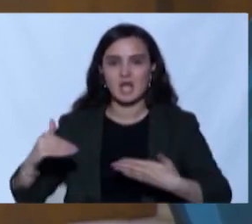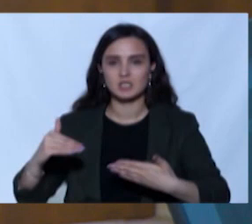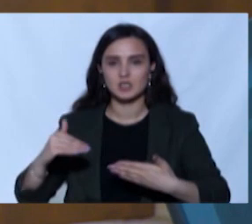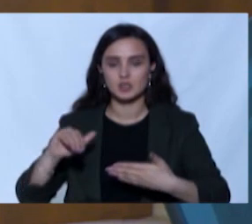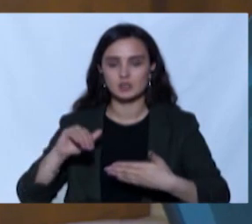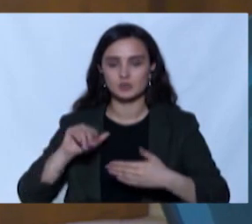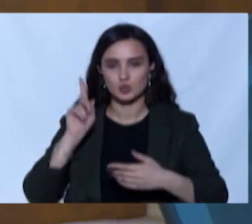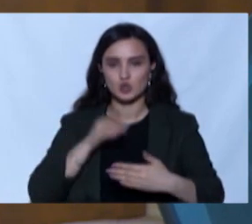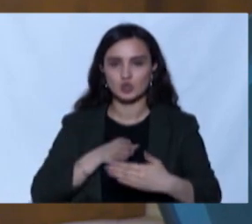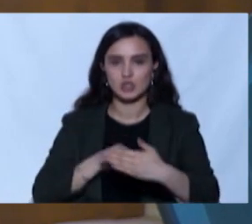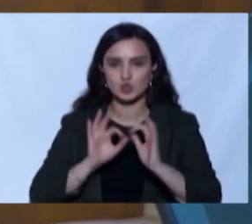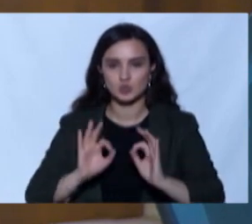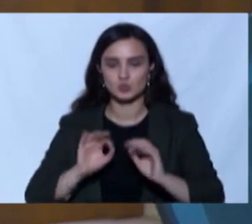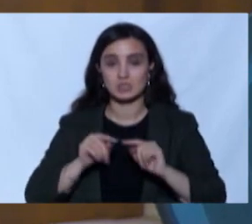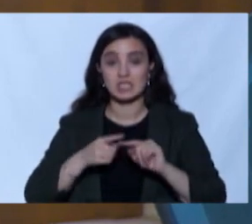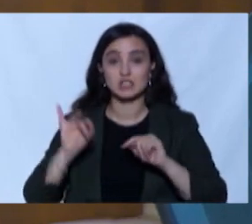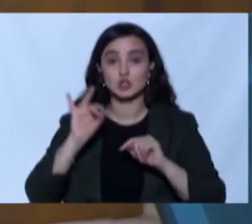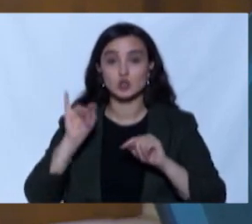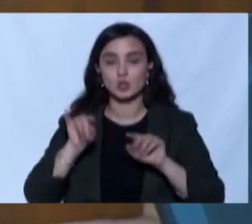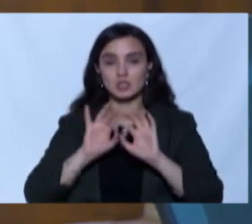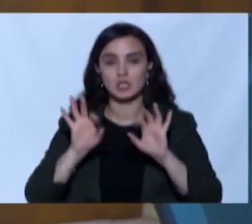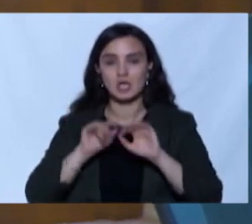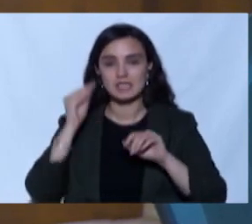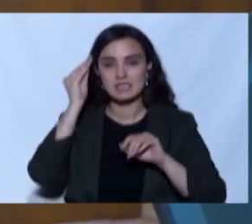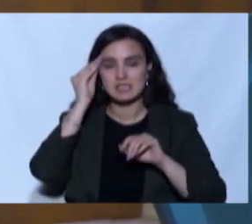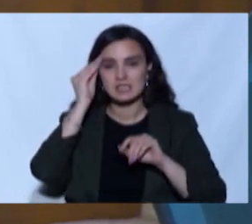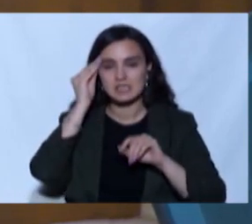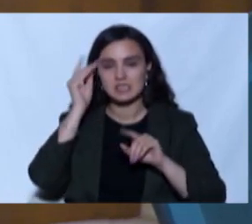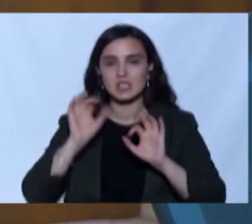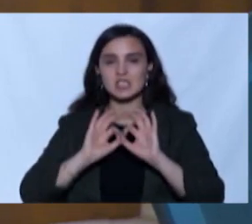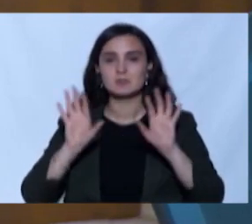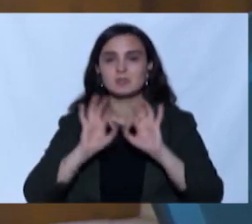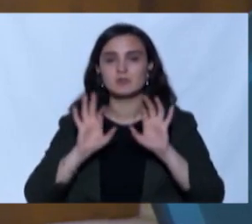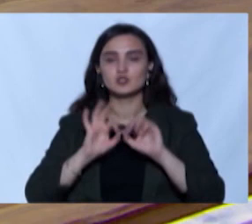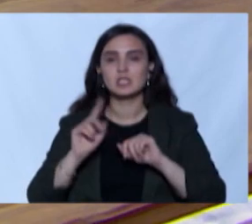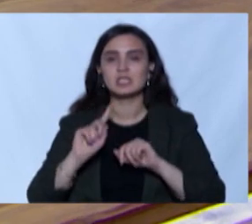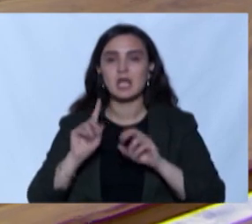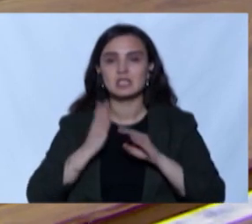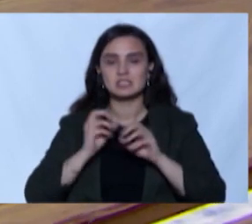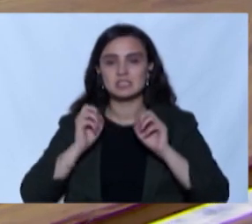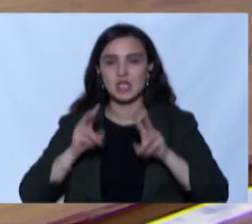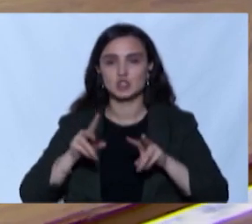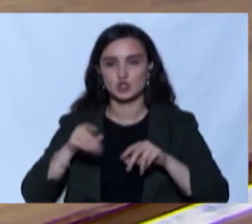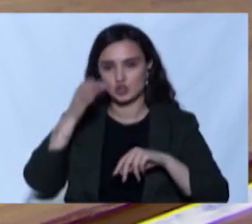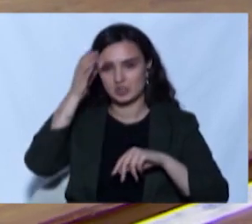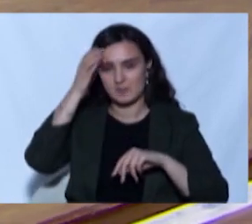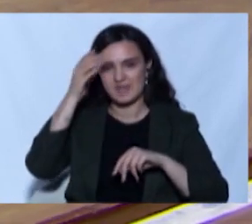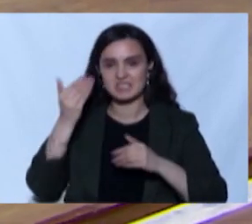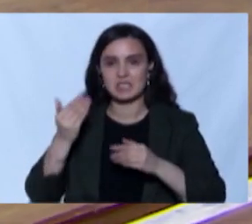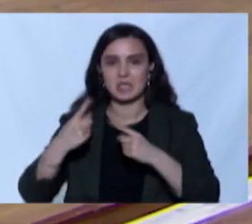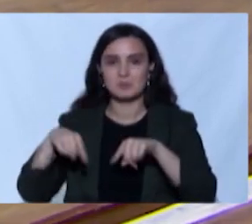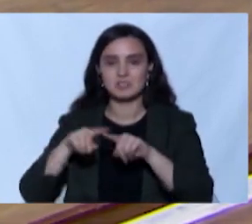go. And I think this story is the ideal sort of exploration of what the dangers of science can be, which